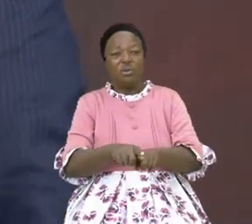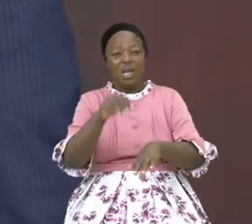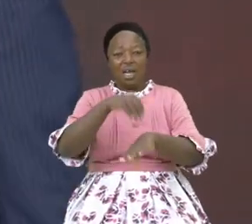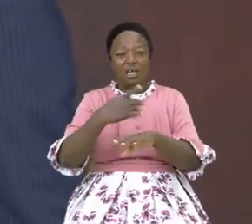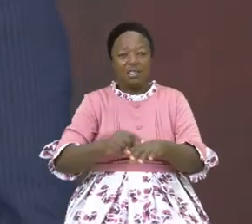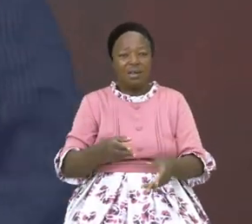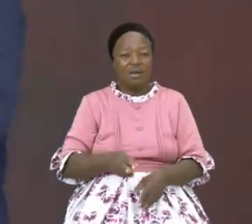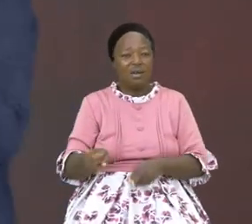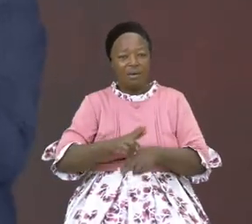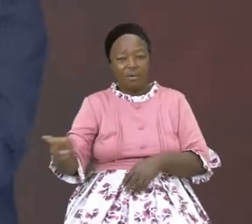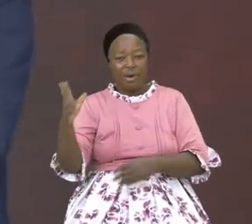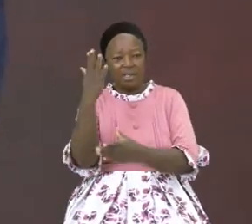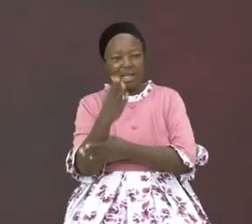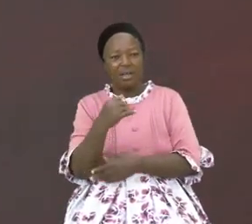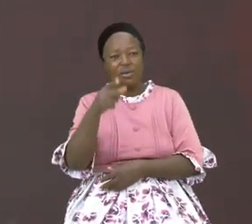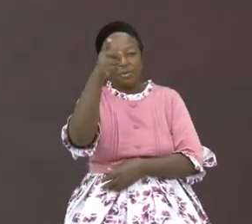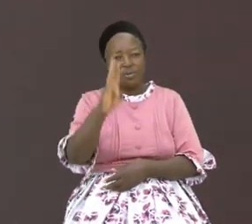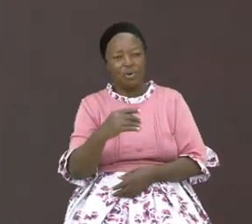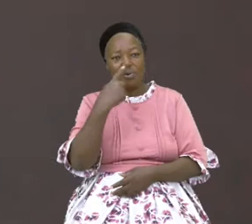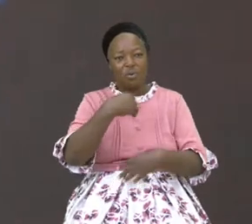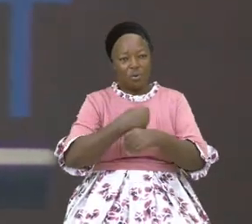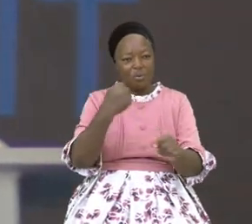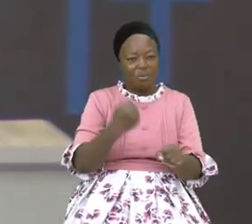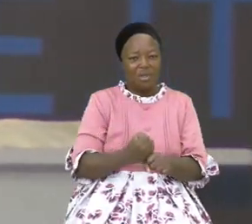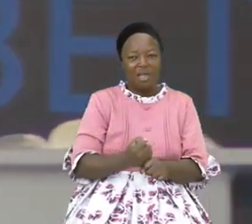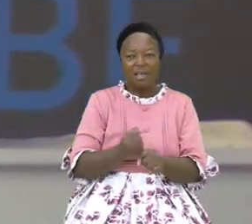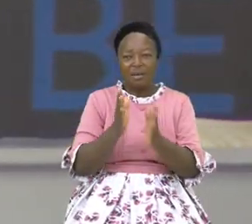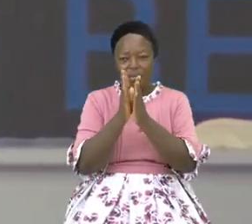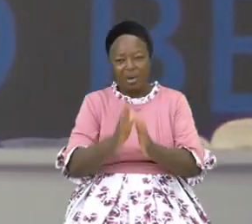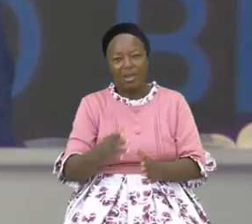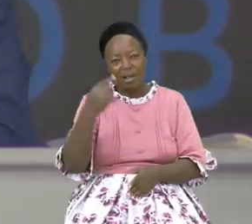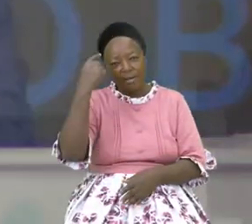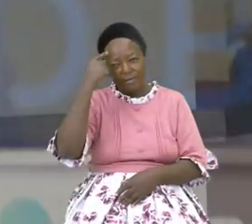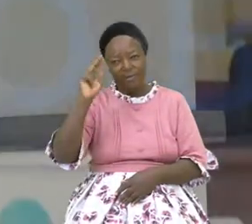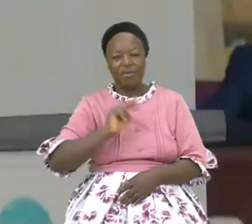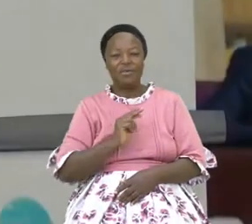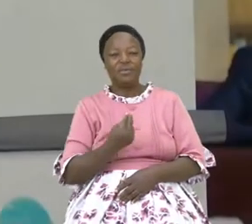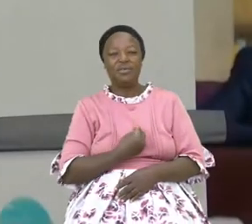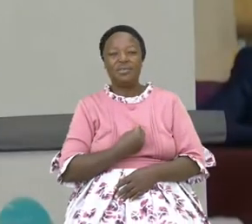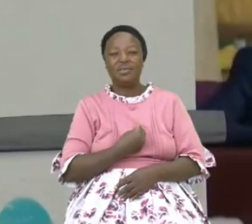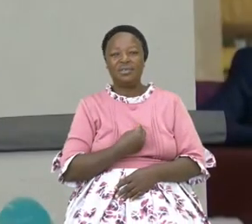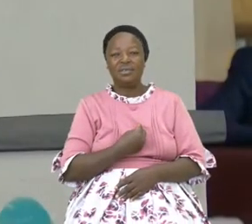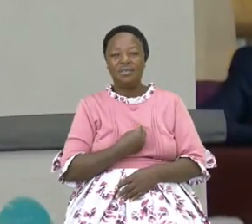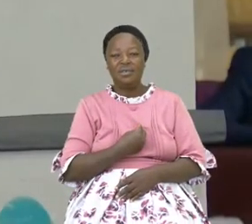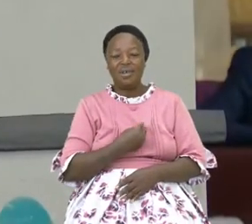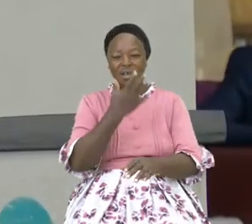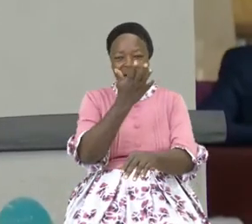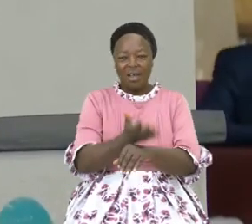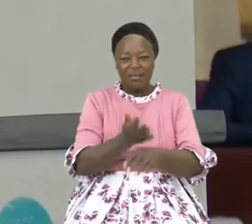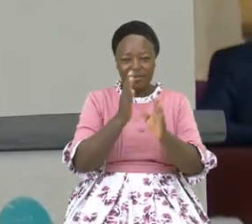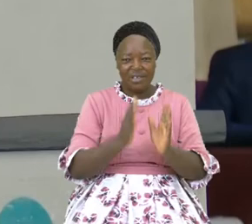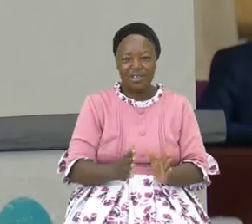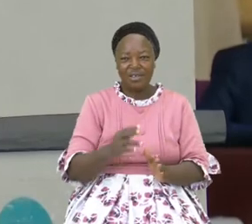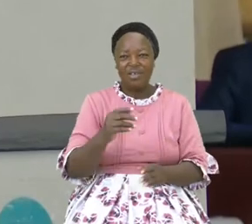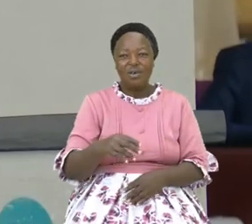of God, who maketh intercession for us. Advocate. He